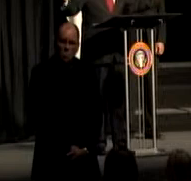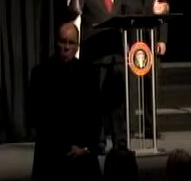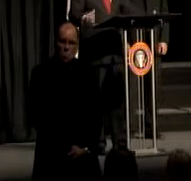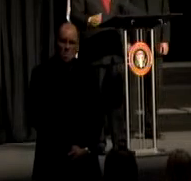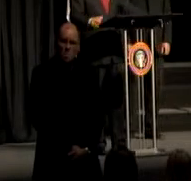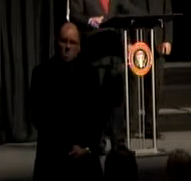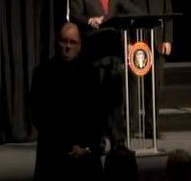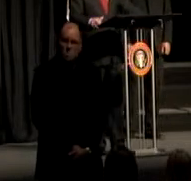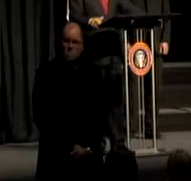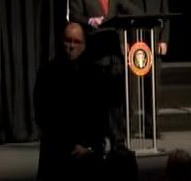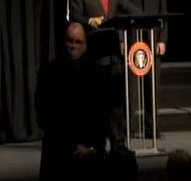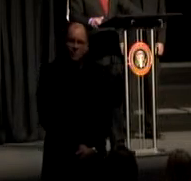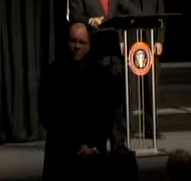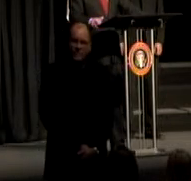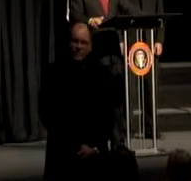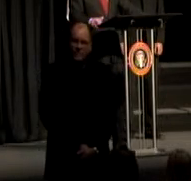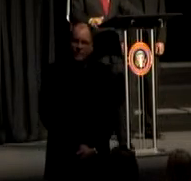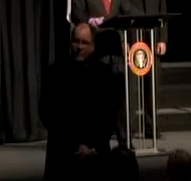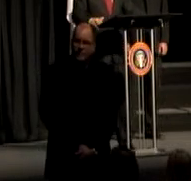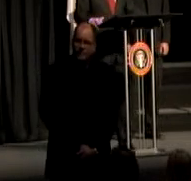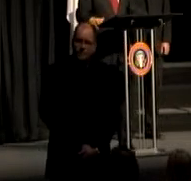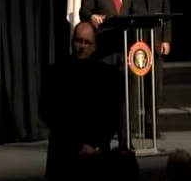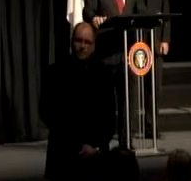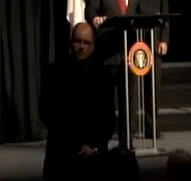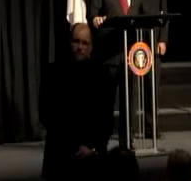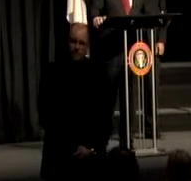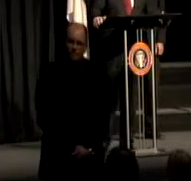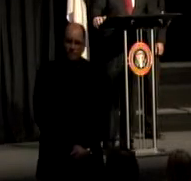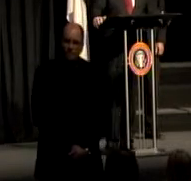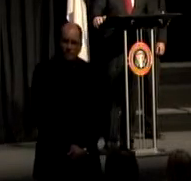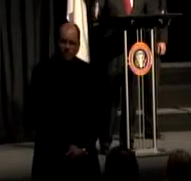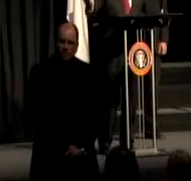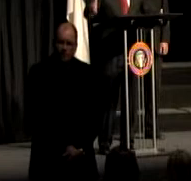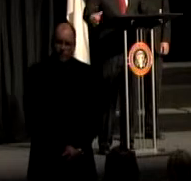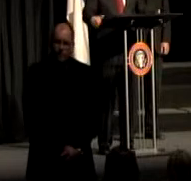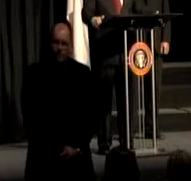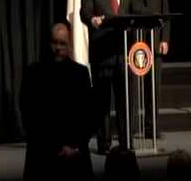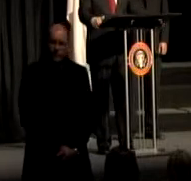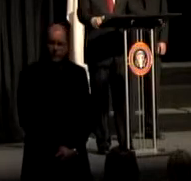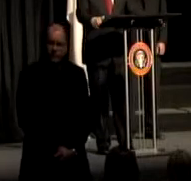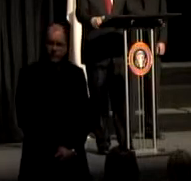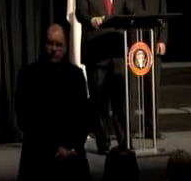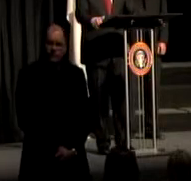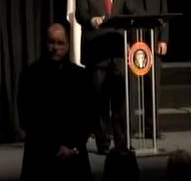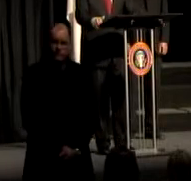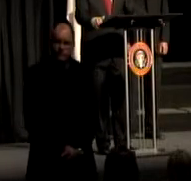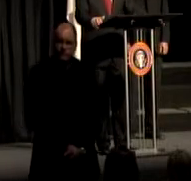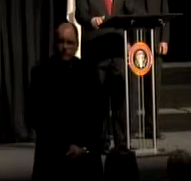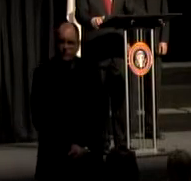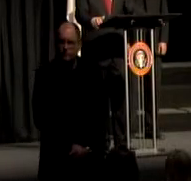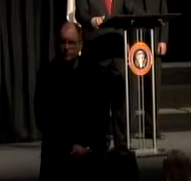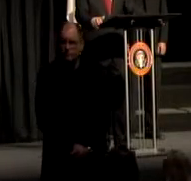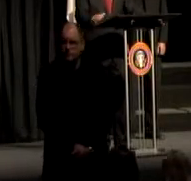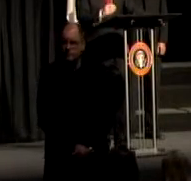maybe it's even our music maybe it's the preaching maybe it's the teaching whatever it